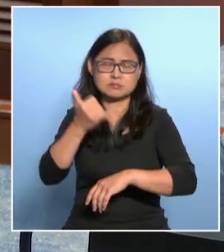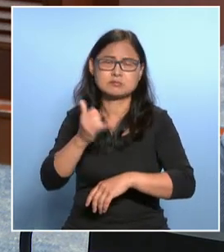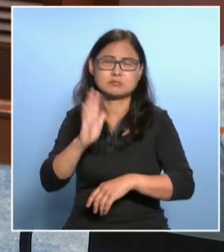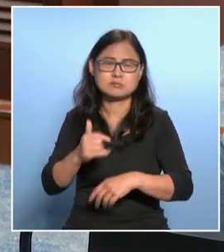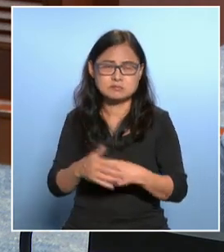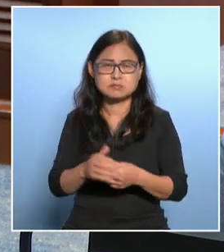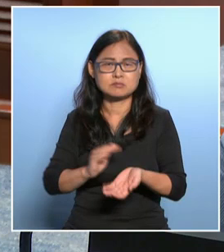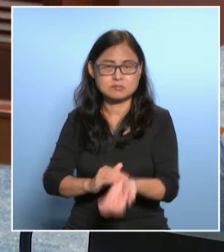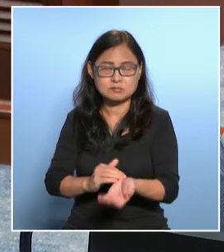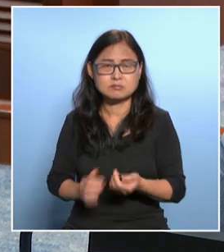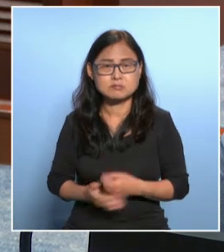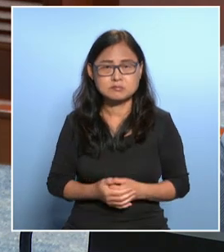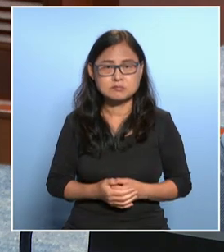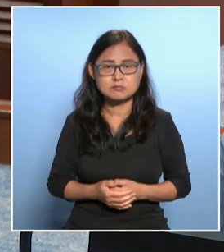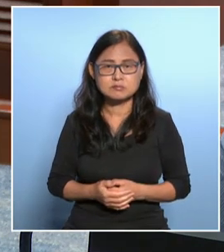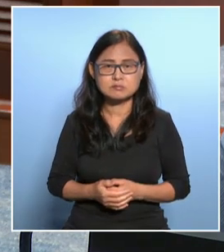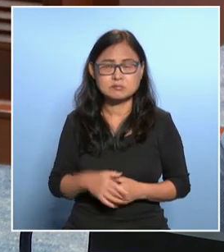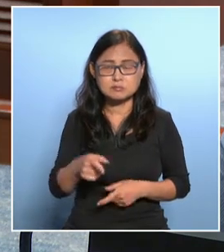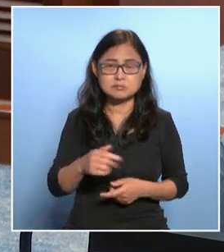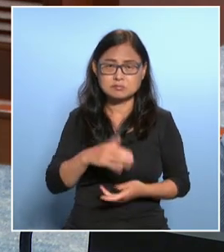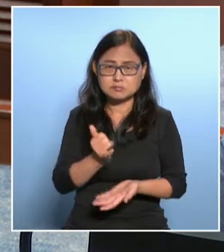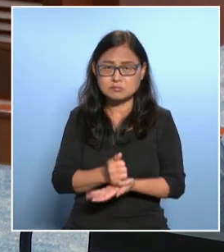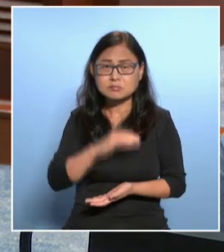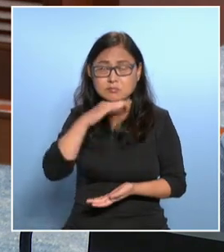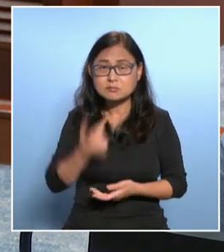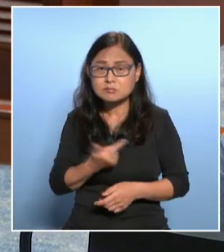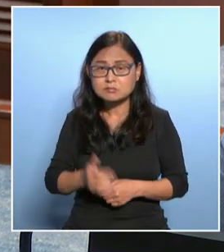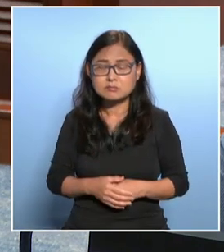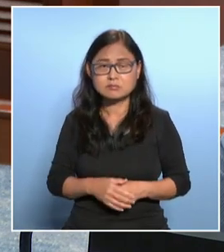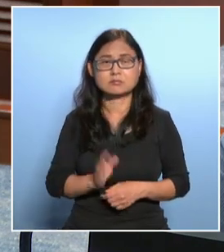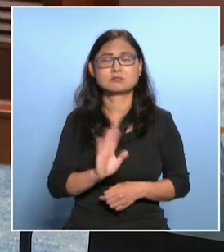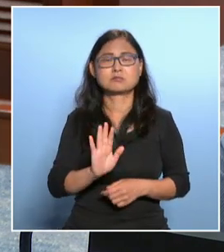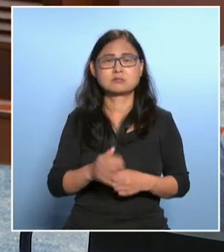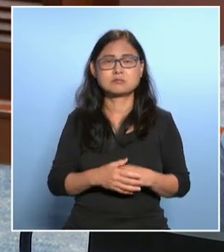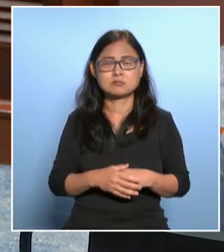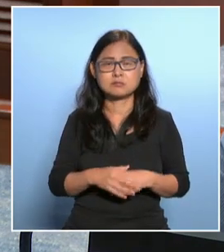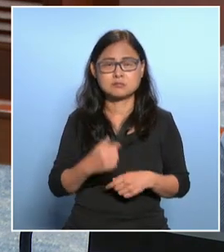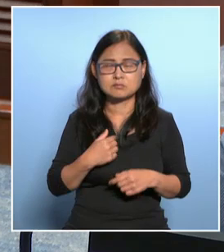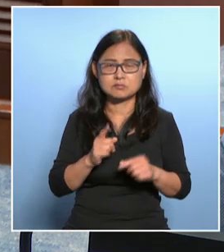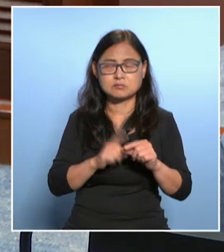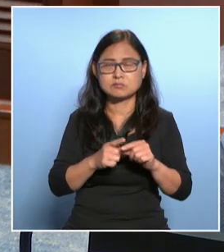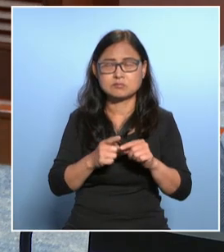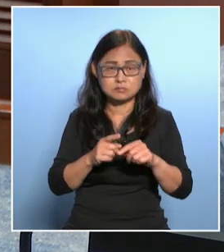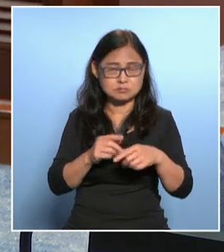at night, and he had to wait until 6 a.m. the next morning.